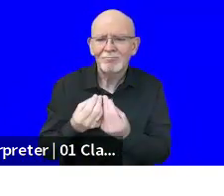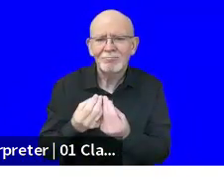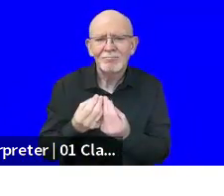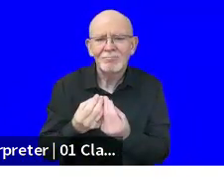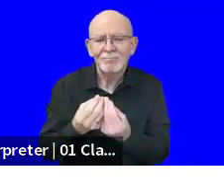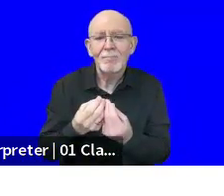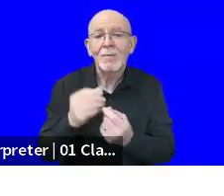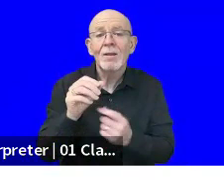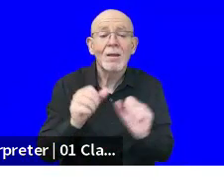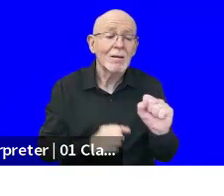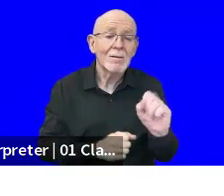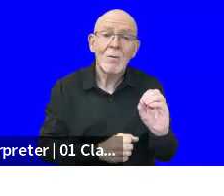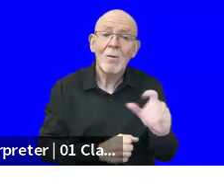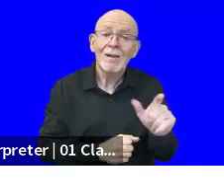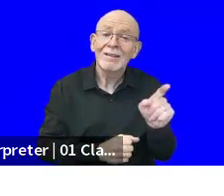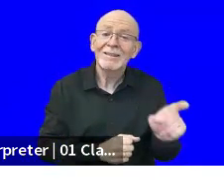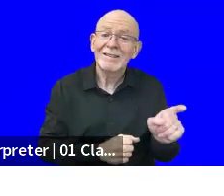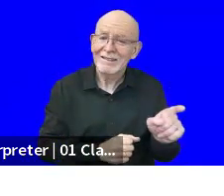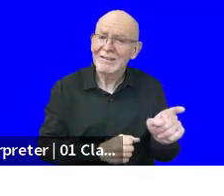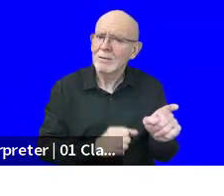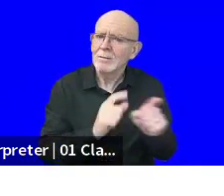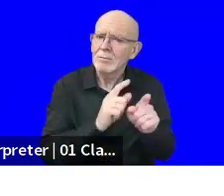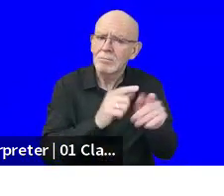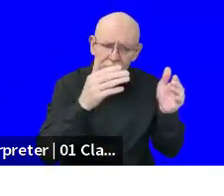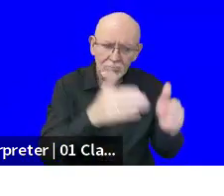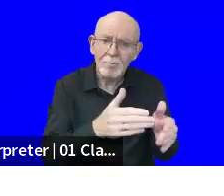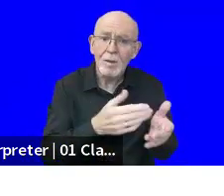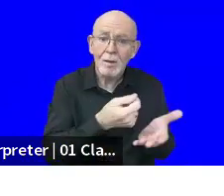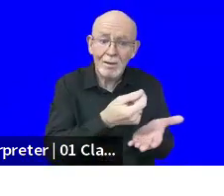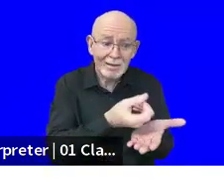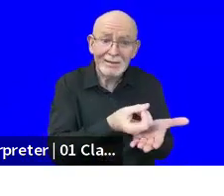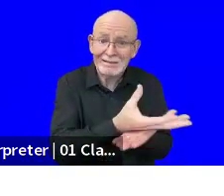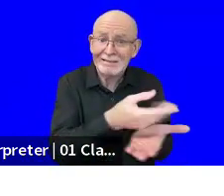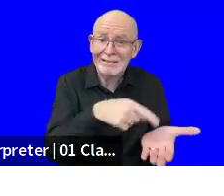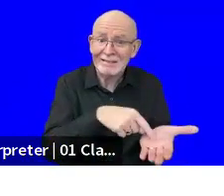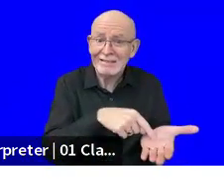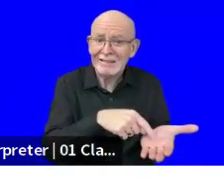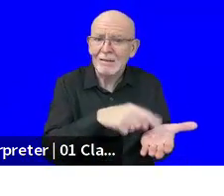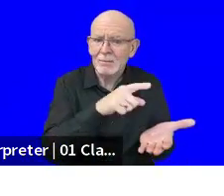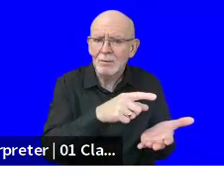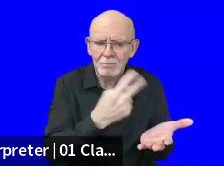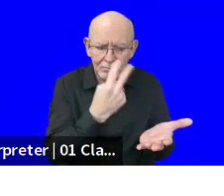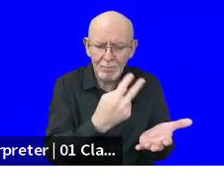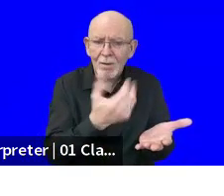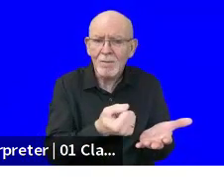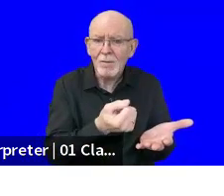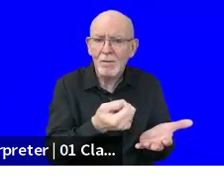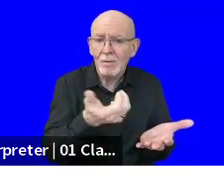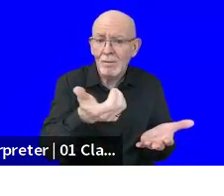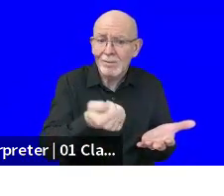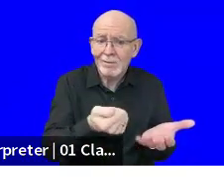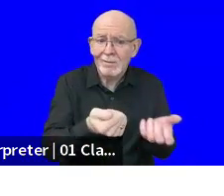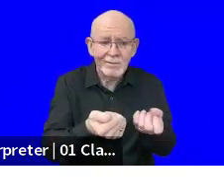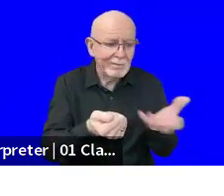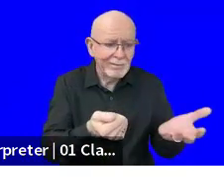standard of living. And so usually generates estimates of the cost that are higher than those of the goods and services